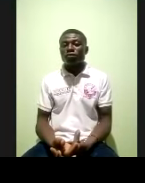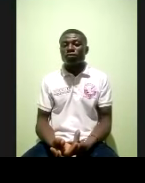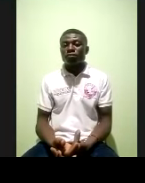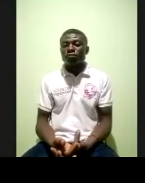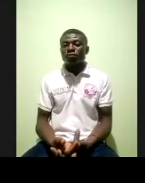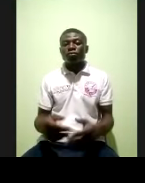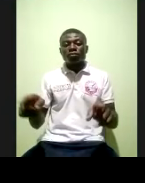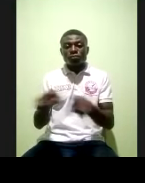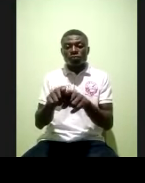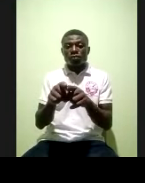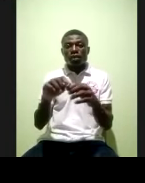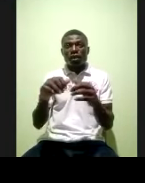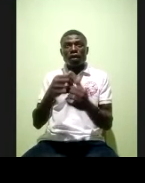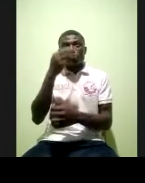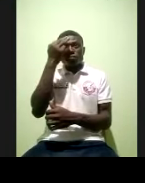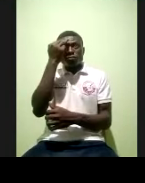well as memorizing sequences.